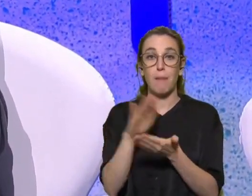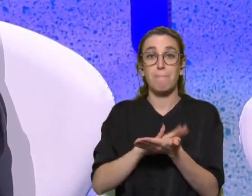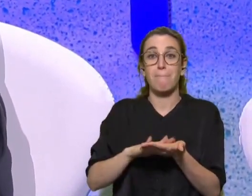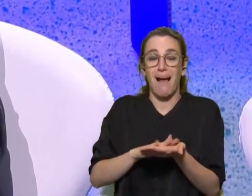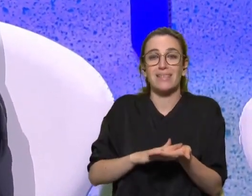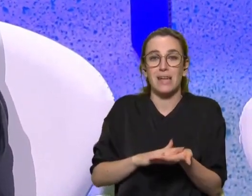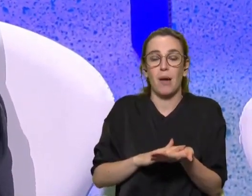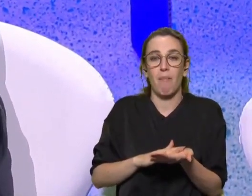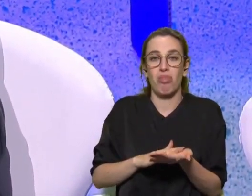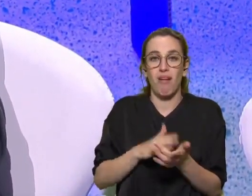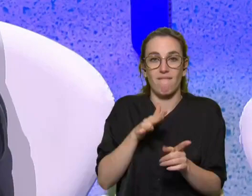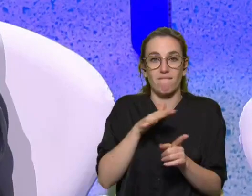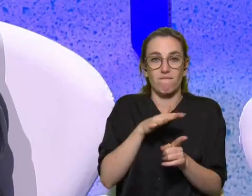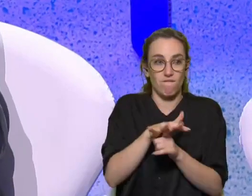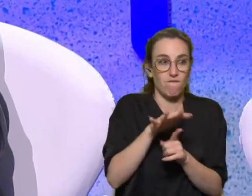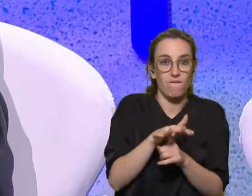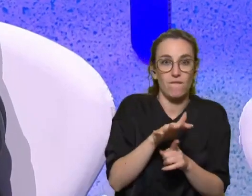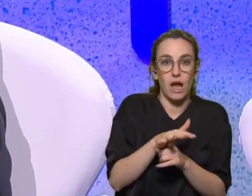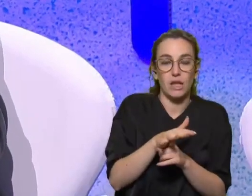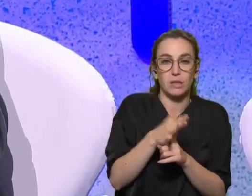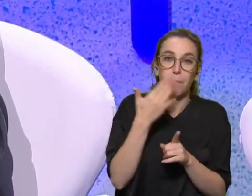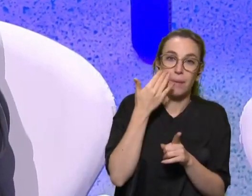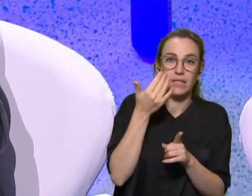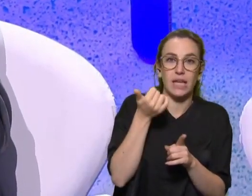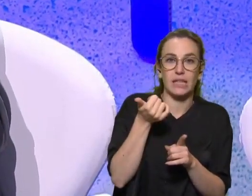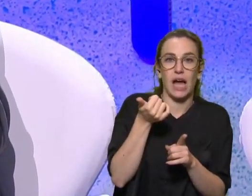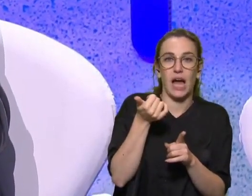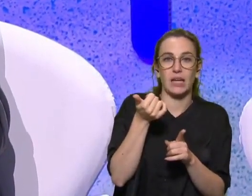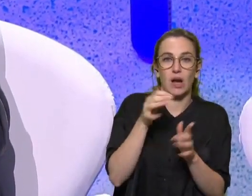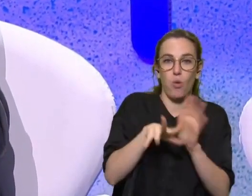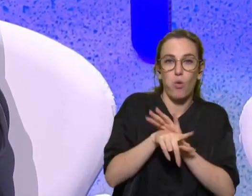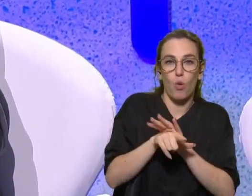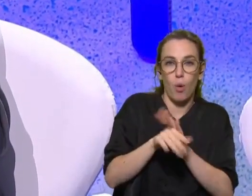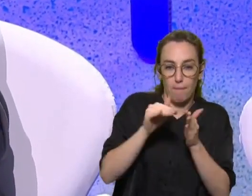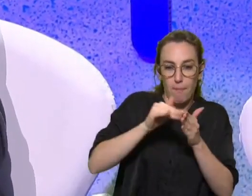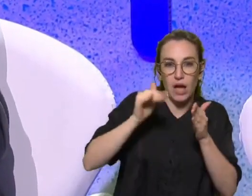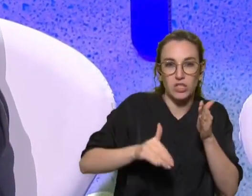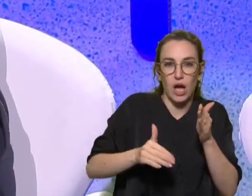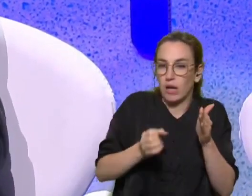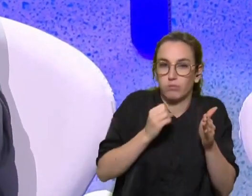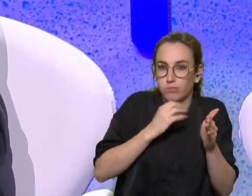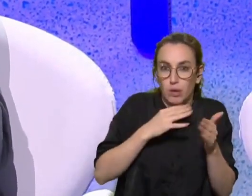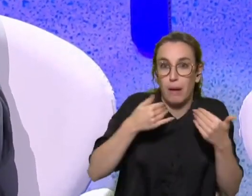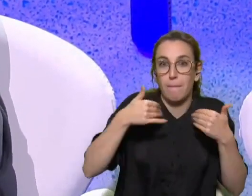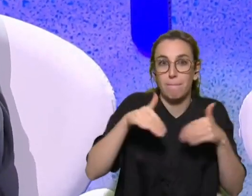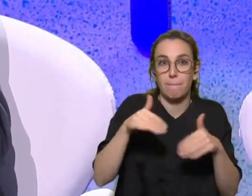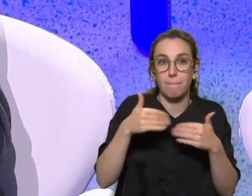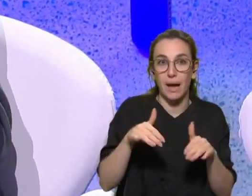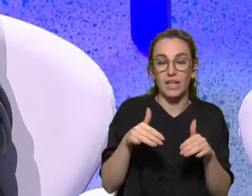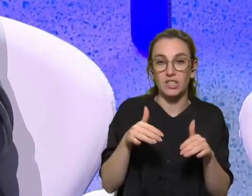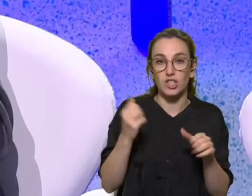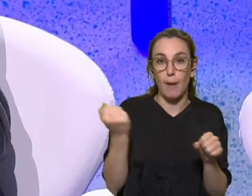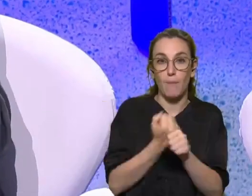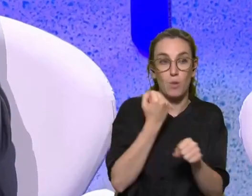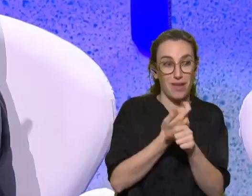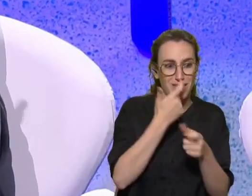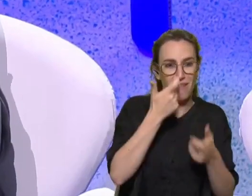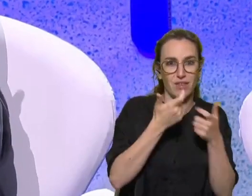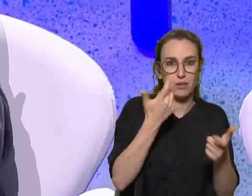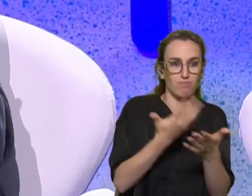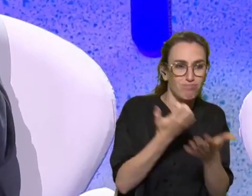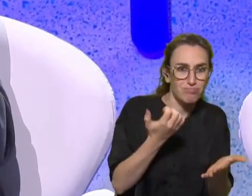barriers that practically have no effect in reducing corruption, but has an enormous impact on